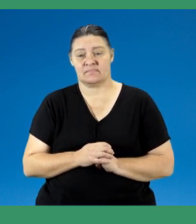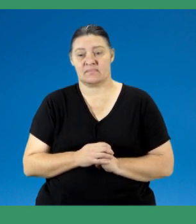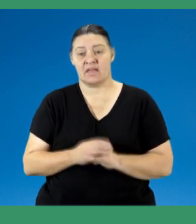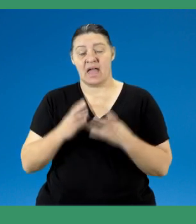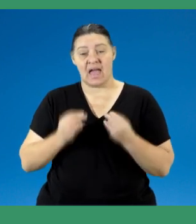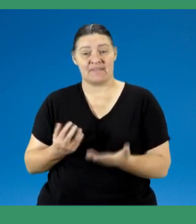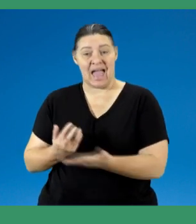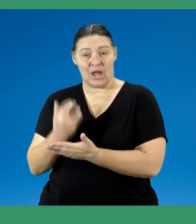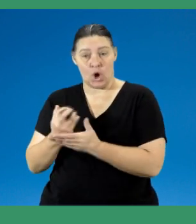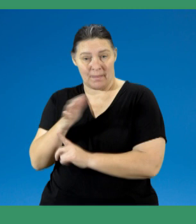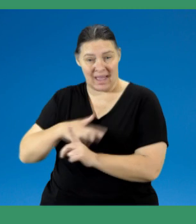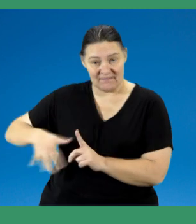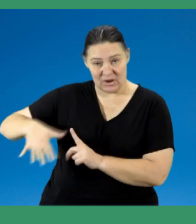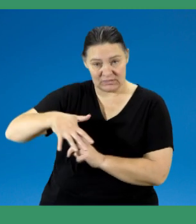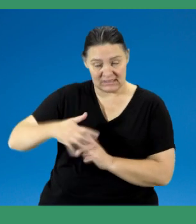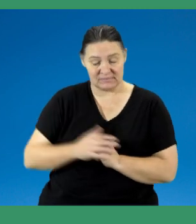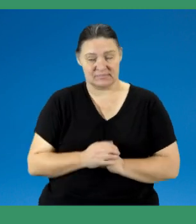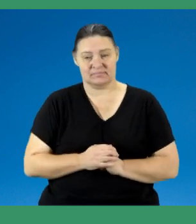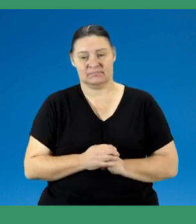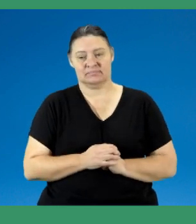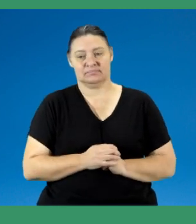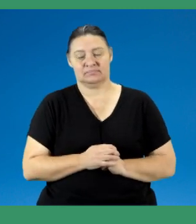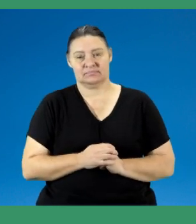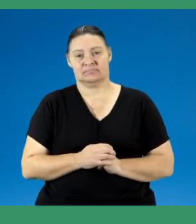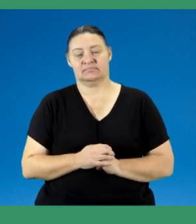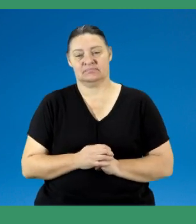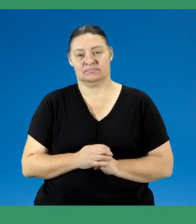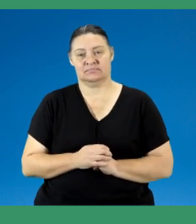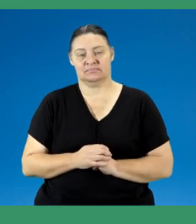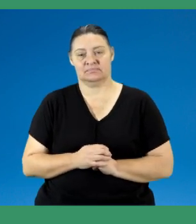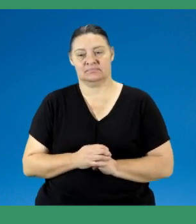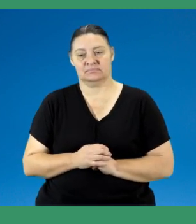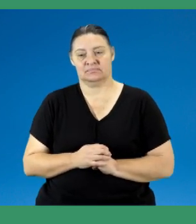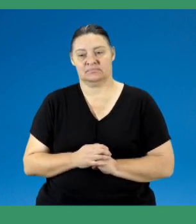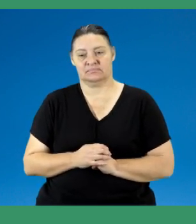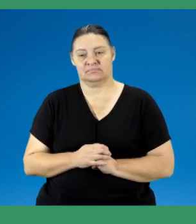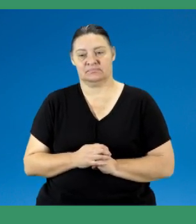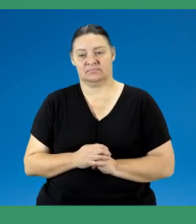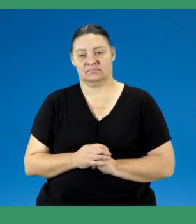We have our economic environment, economical.